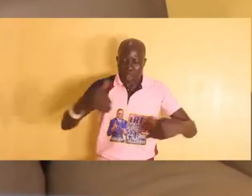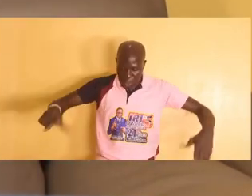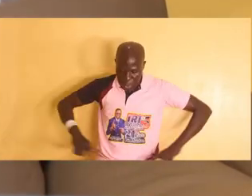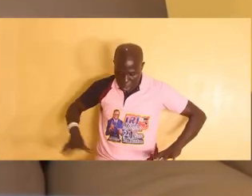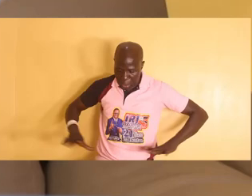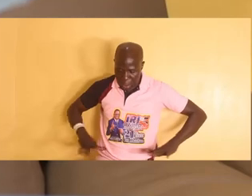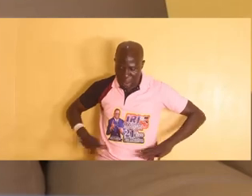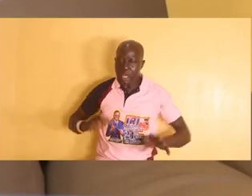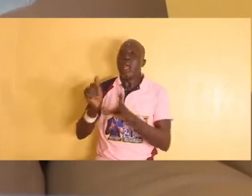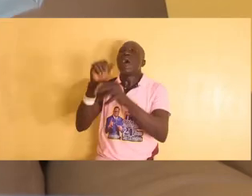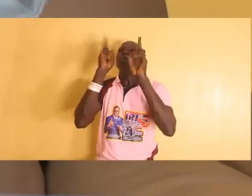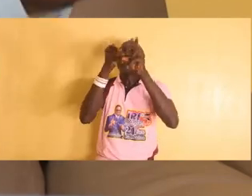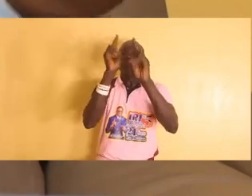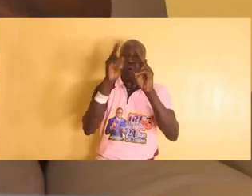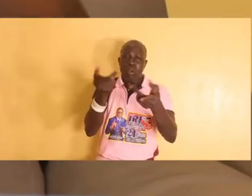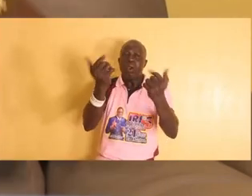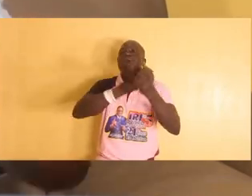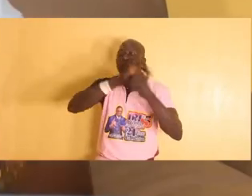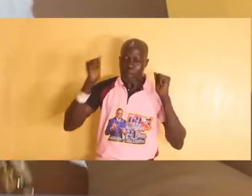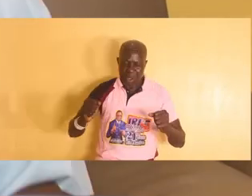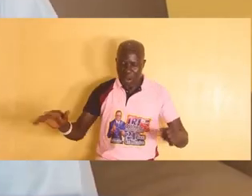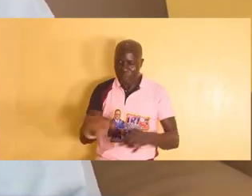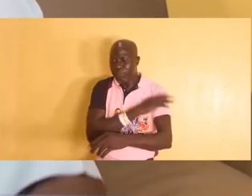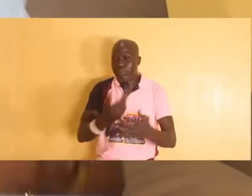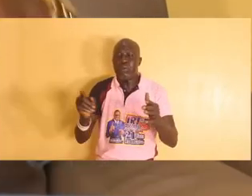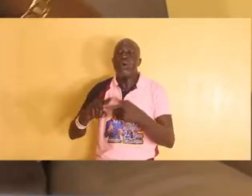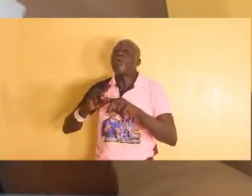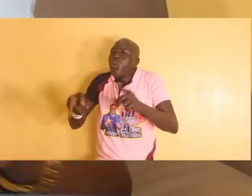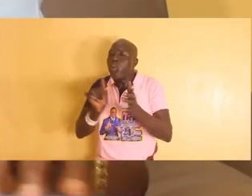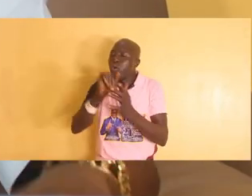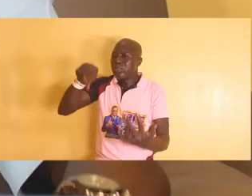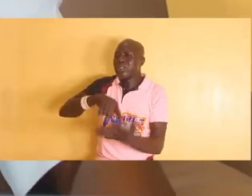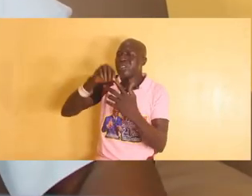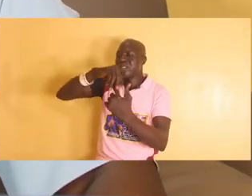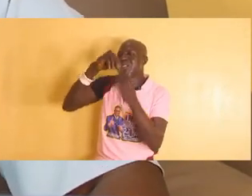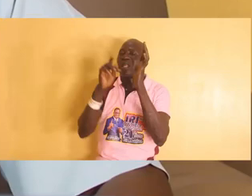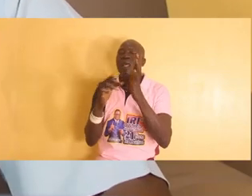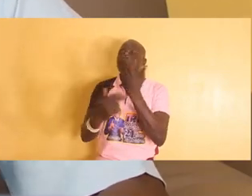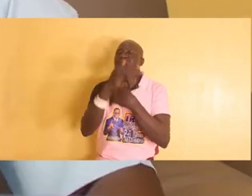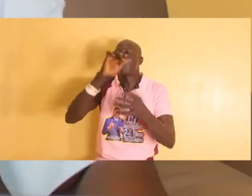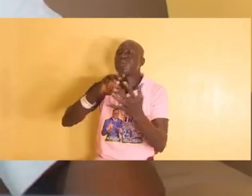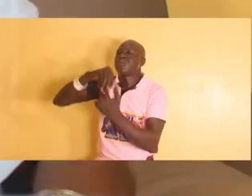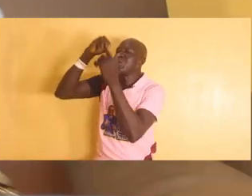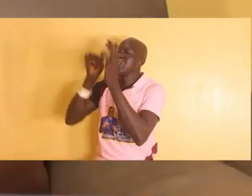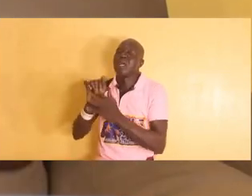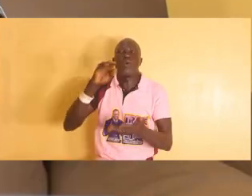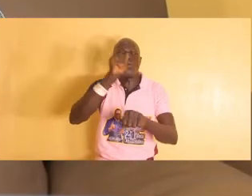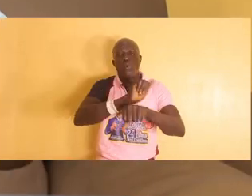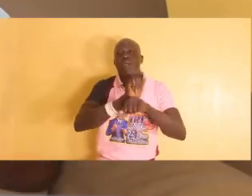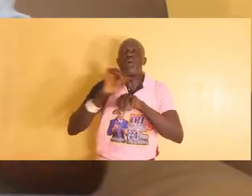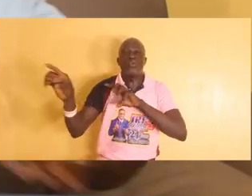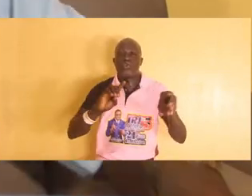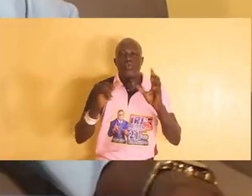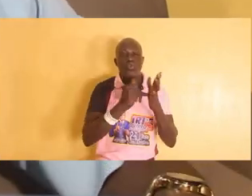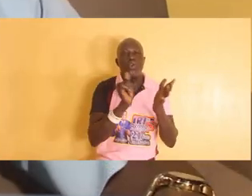yẹn. Make sure you take your holiday or leave to that town hall. Ó máa ní agbára. It will be power. Ṣùgbọ́n aṣálẹ̀ yìí. But tonight. Àkànṣe iṣẹ́ kan bẹ̀. There's special assignment. Kí mo fẹ́ ṣe.